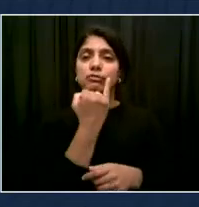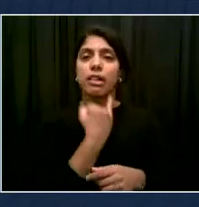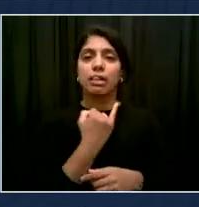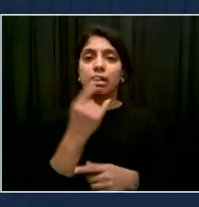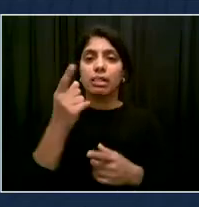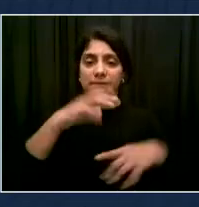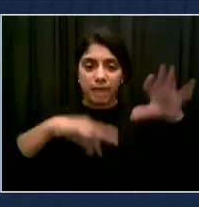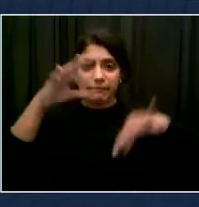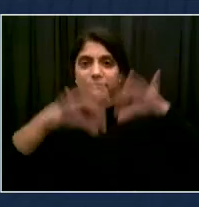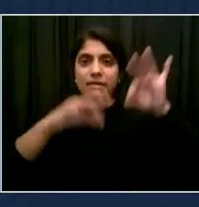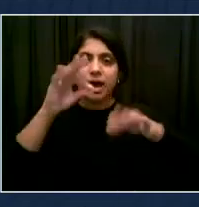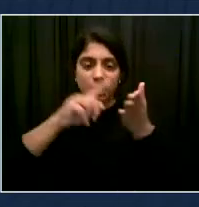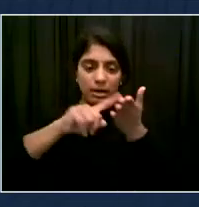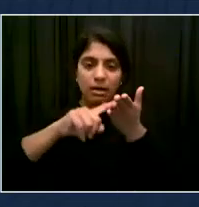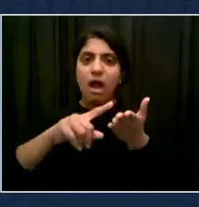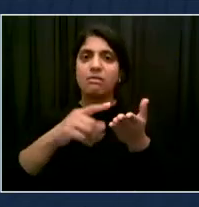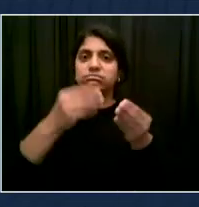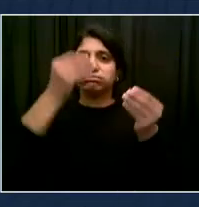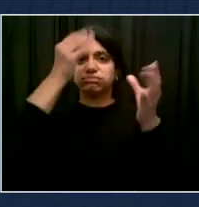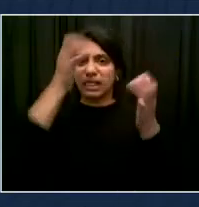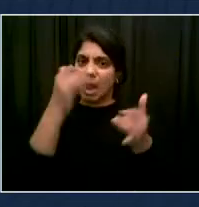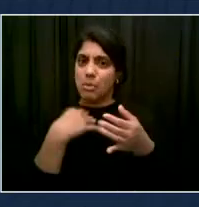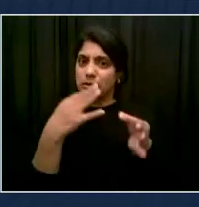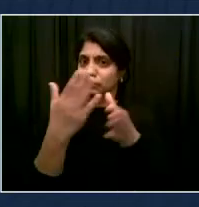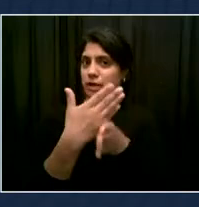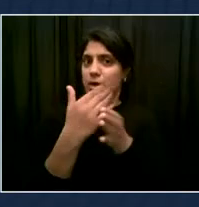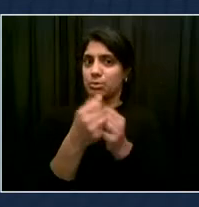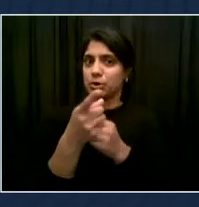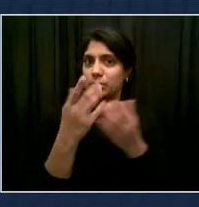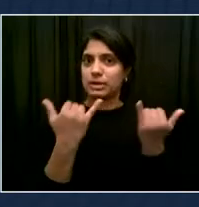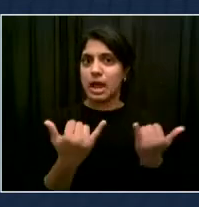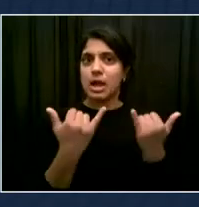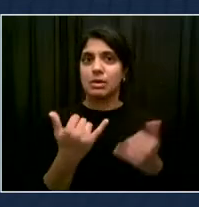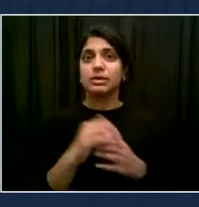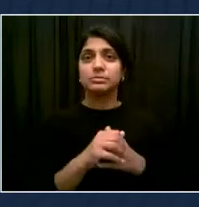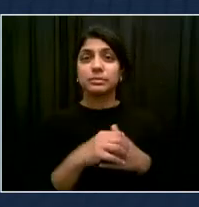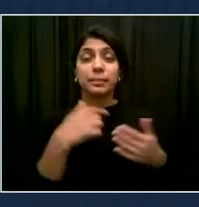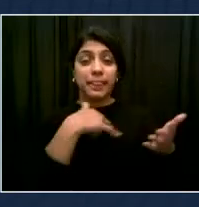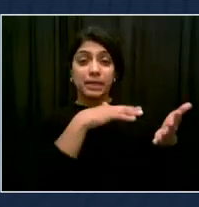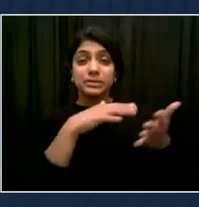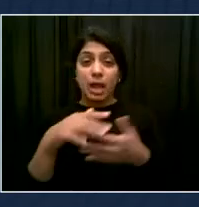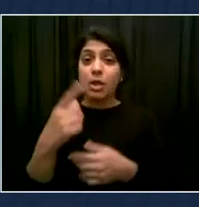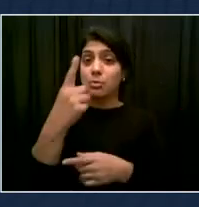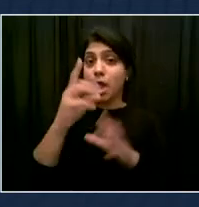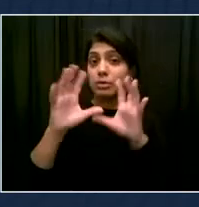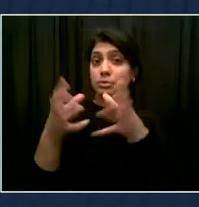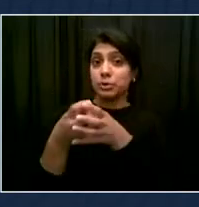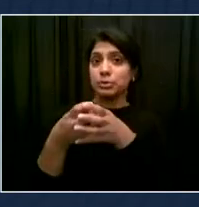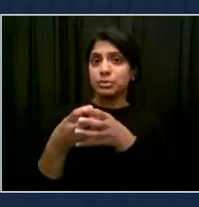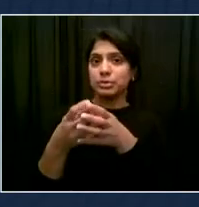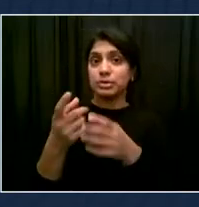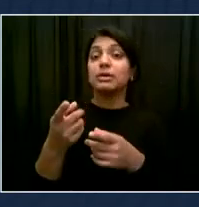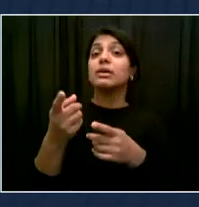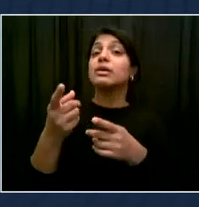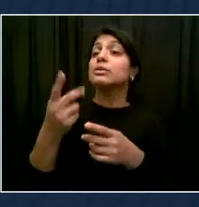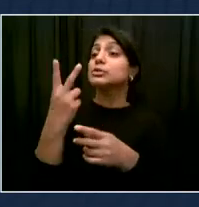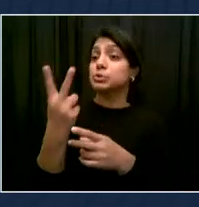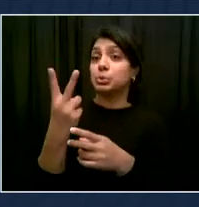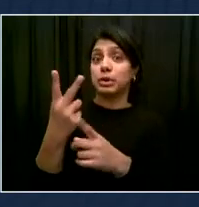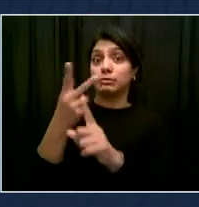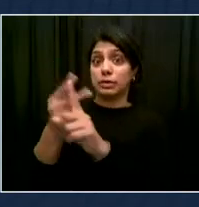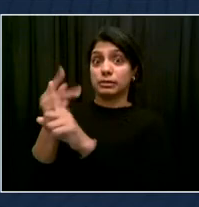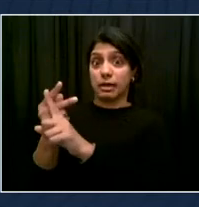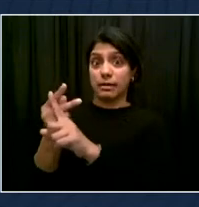versus 2 shots and a placebo, and 95% reduction of symptomatic infections against all